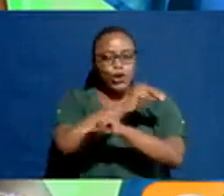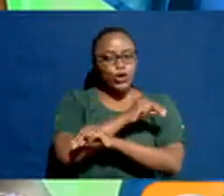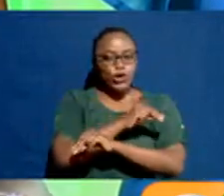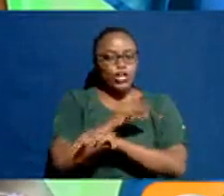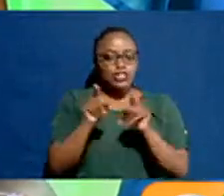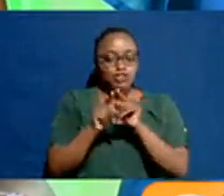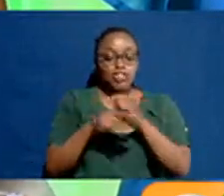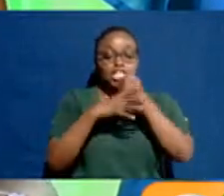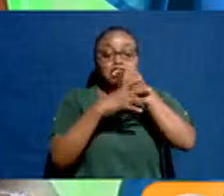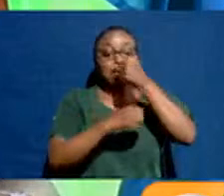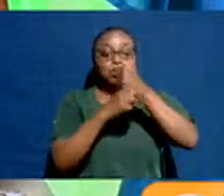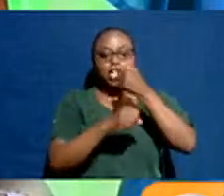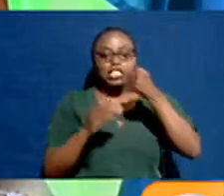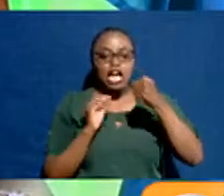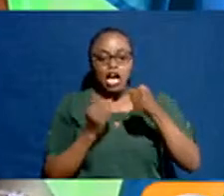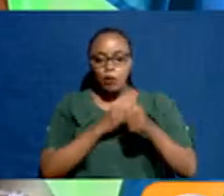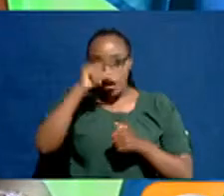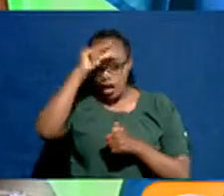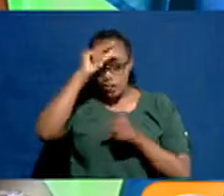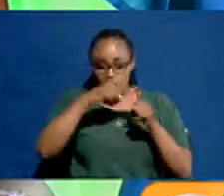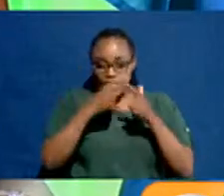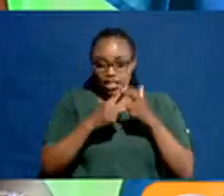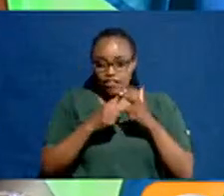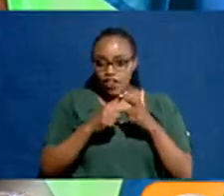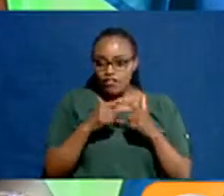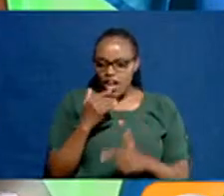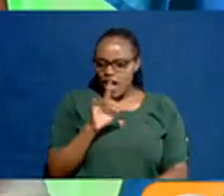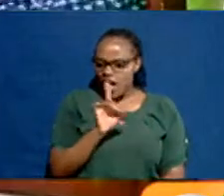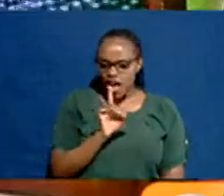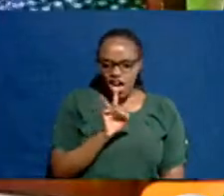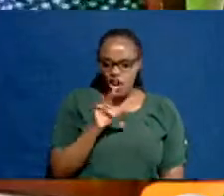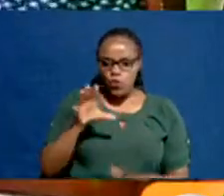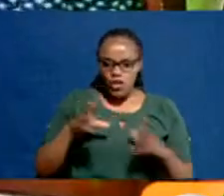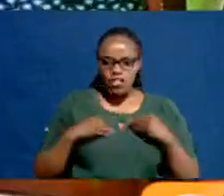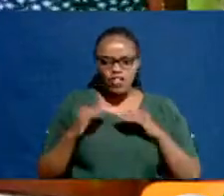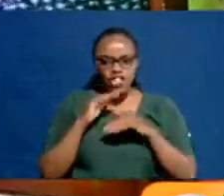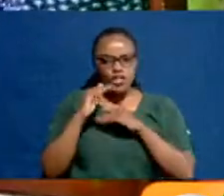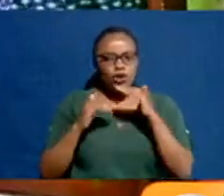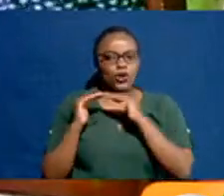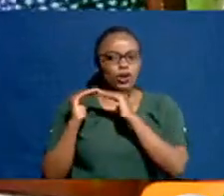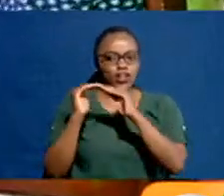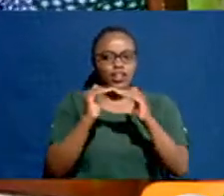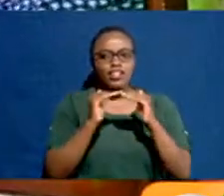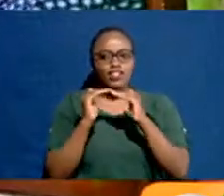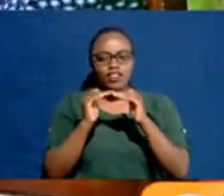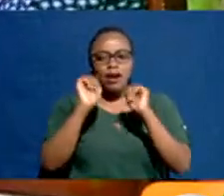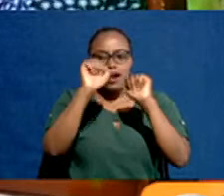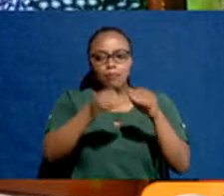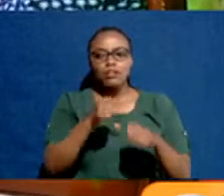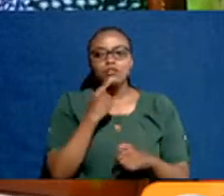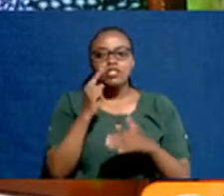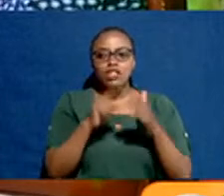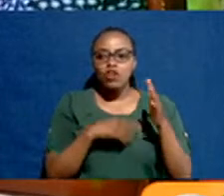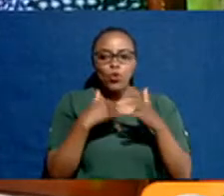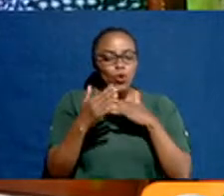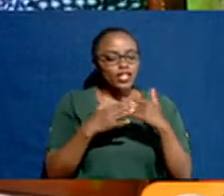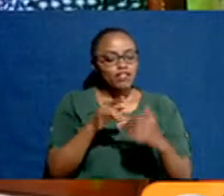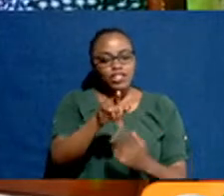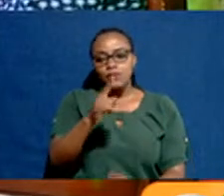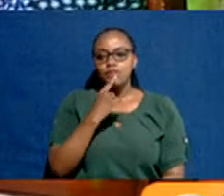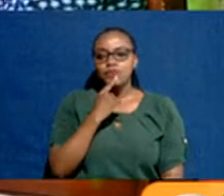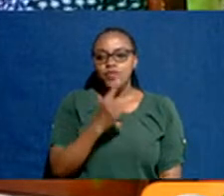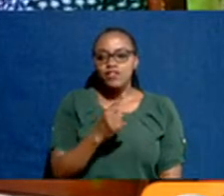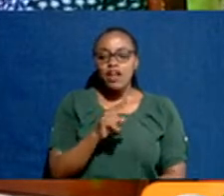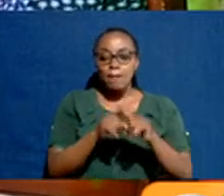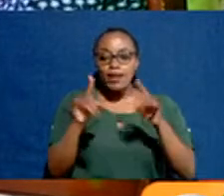sabotage our government, the way they sabotage the Uhuru Kenyatta, we cannot agree. Deputy President, in all fairness, you know, you can say whatever you've said, but